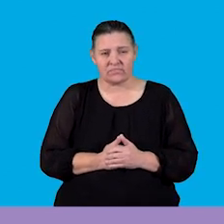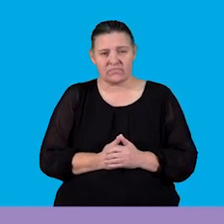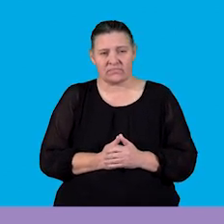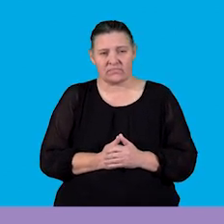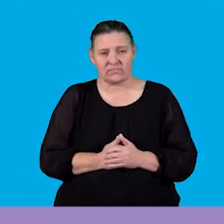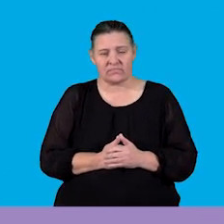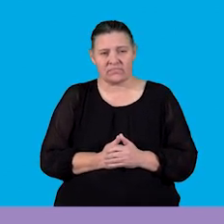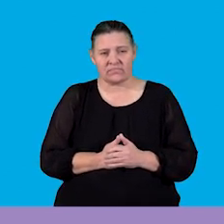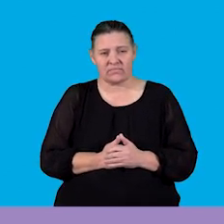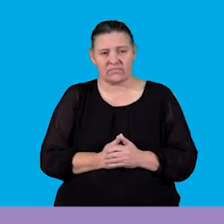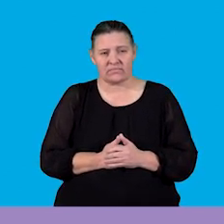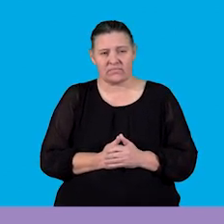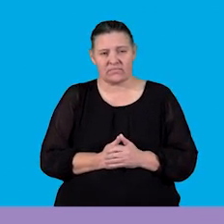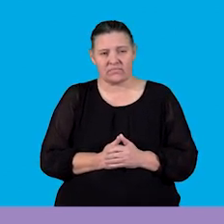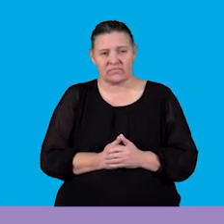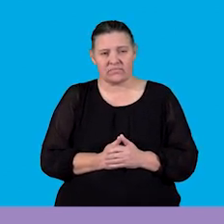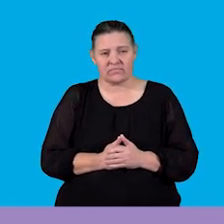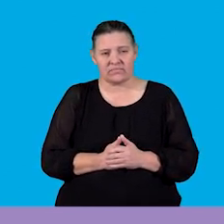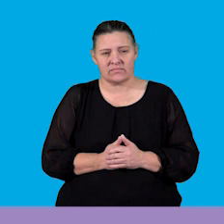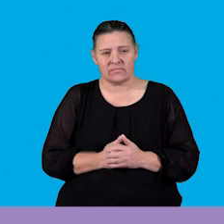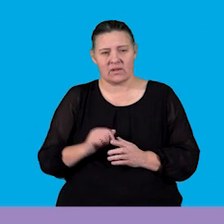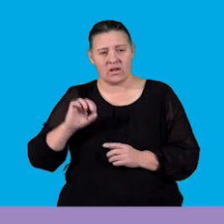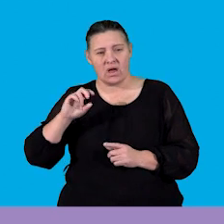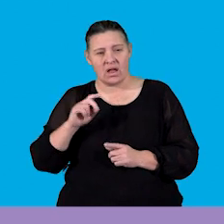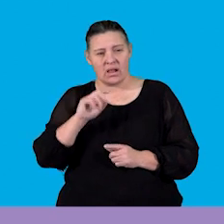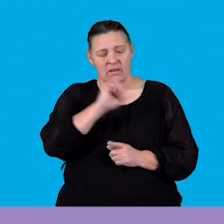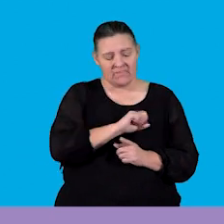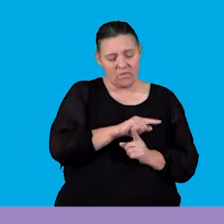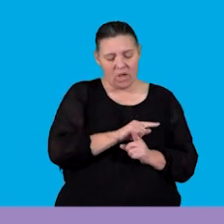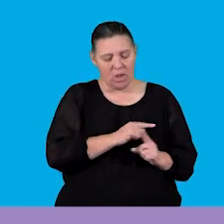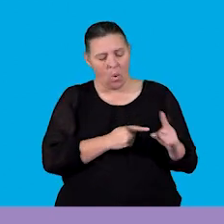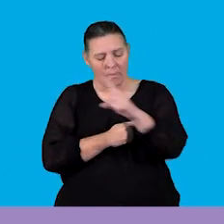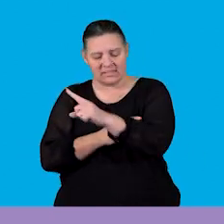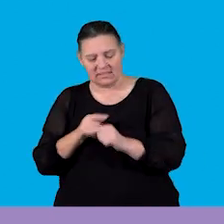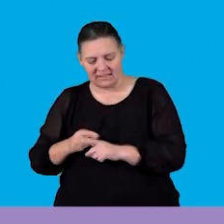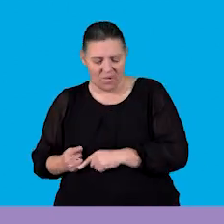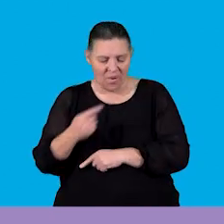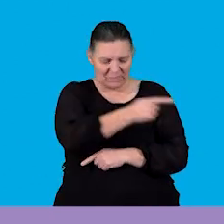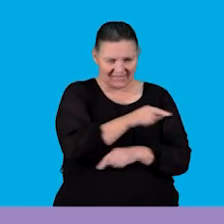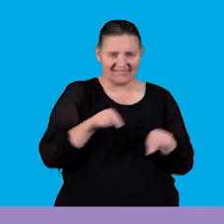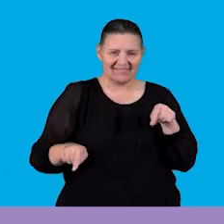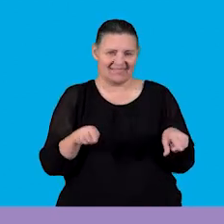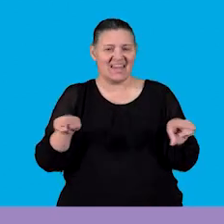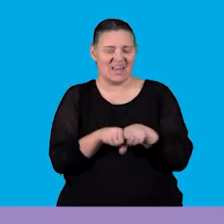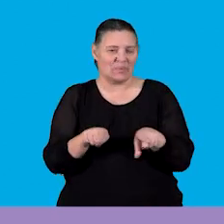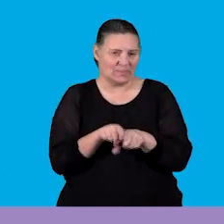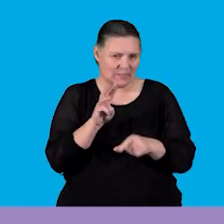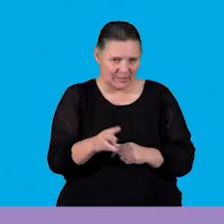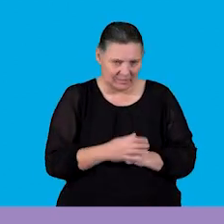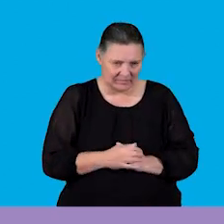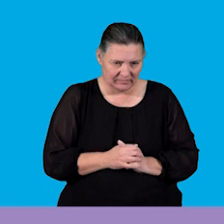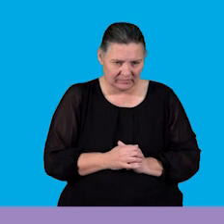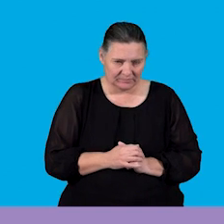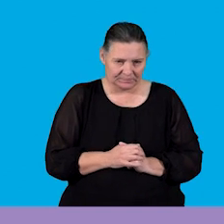that angle F, which is opposite DE, and angle E, which is opposite DF, will be equal. So